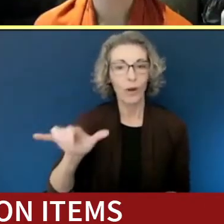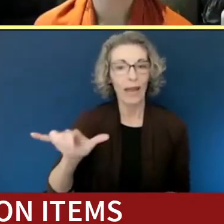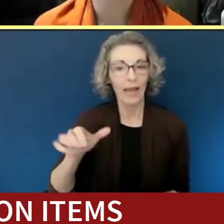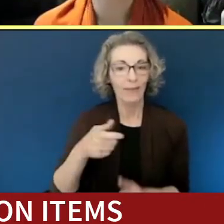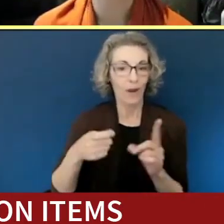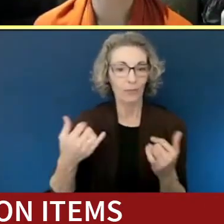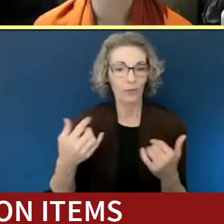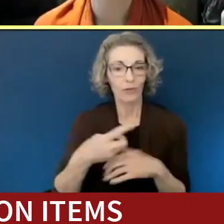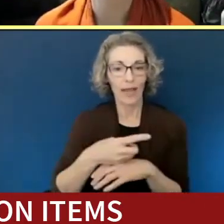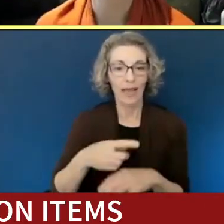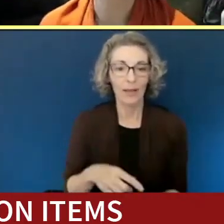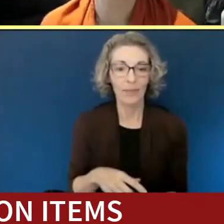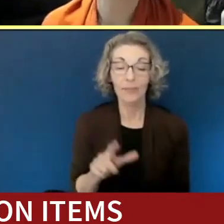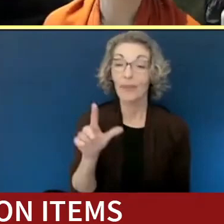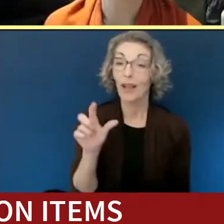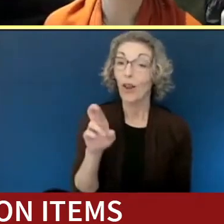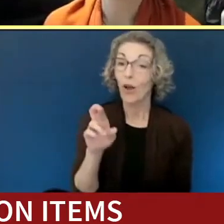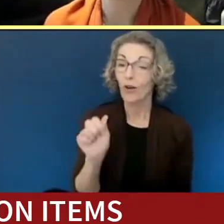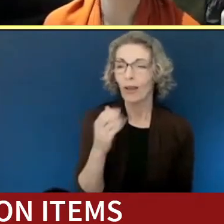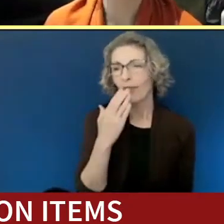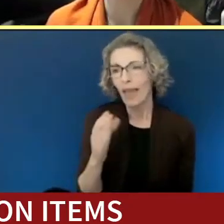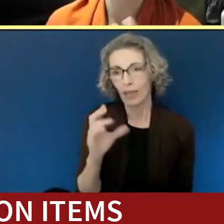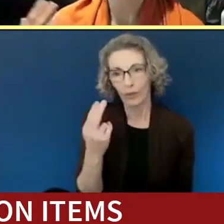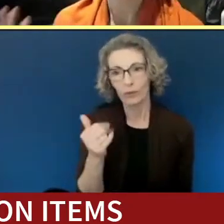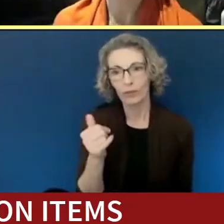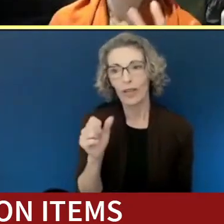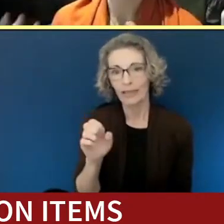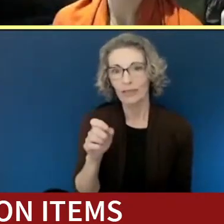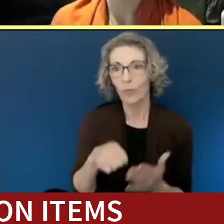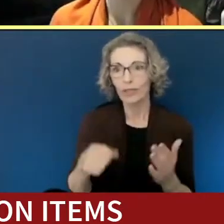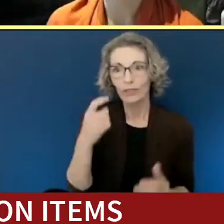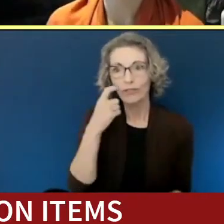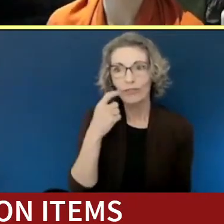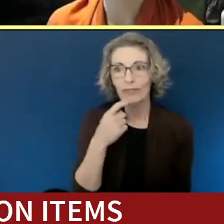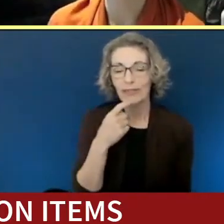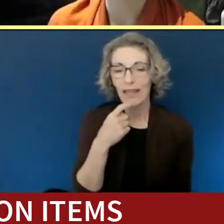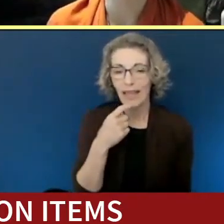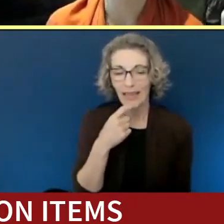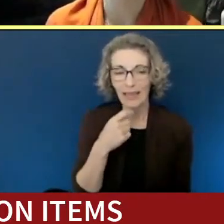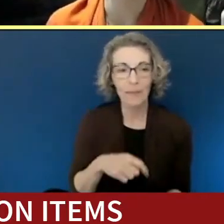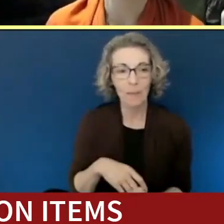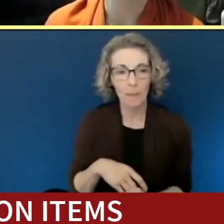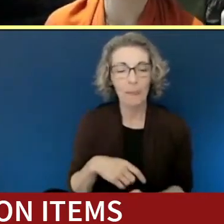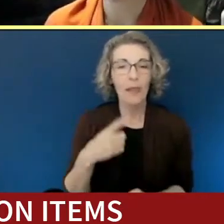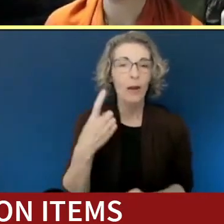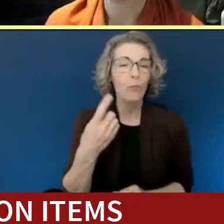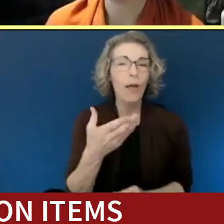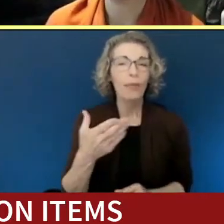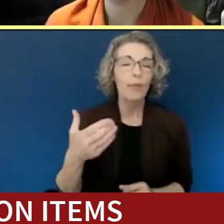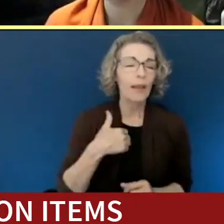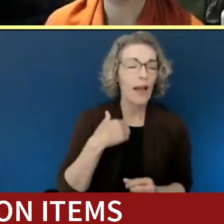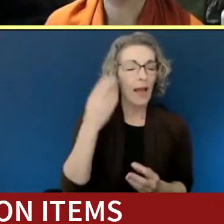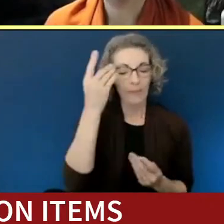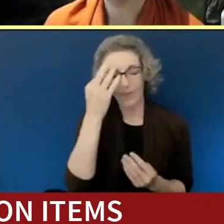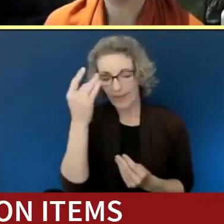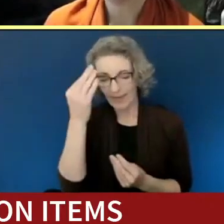Yeah, Chase, thinking about what you just said, that one of the things that was rolling around in my mind and has a lot